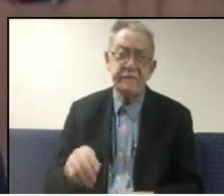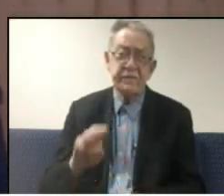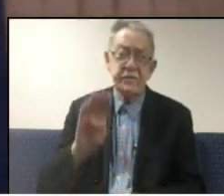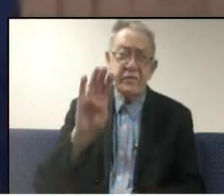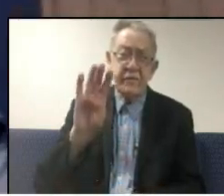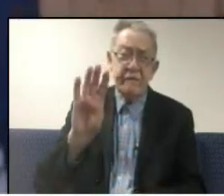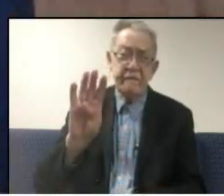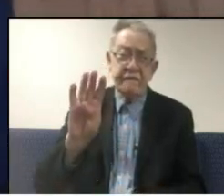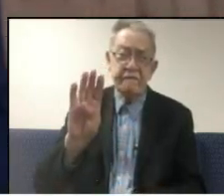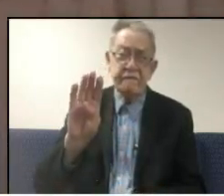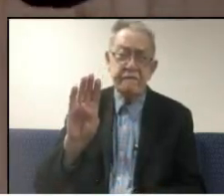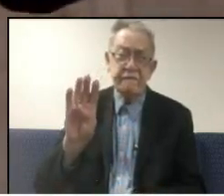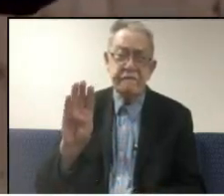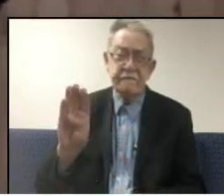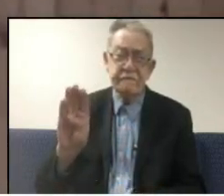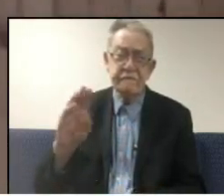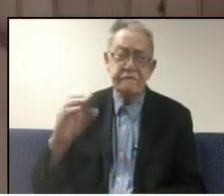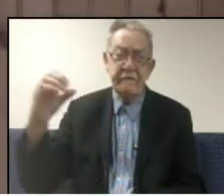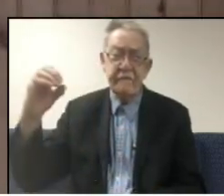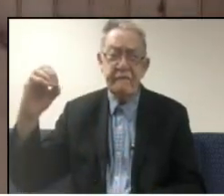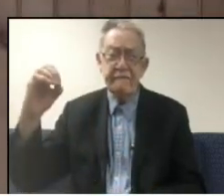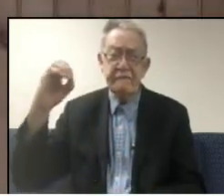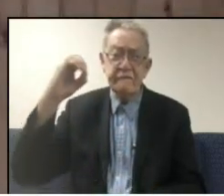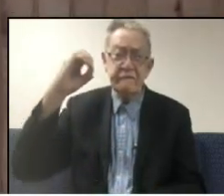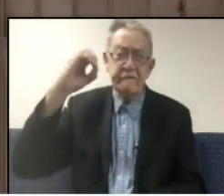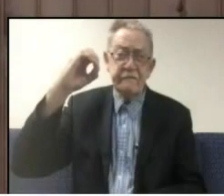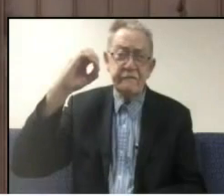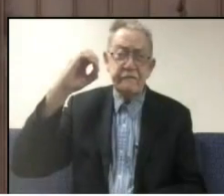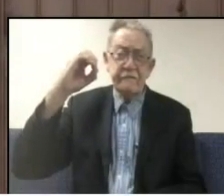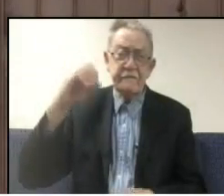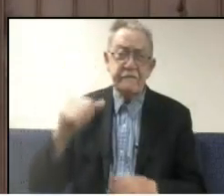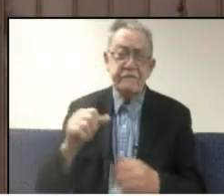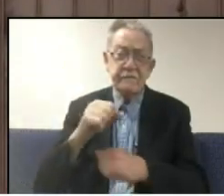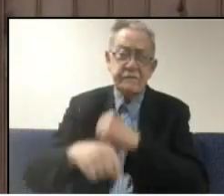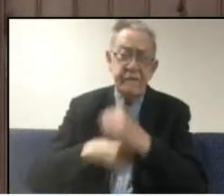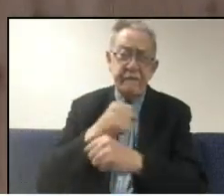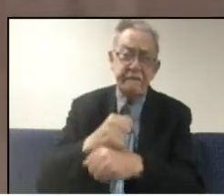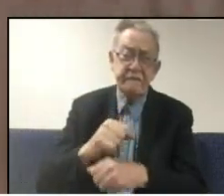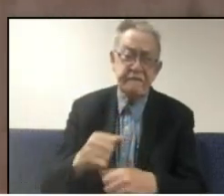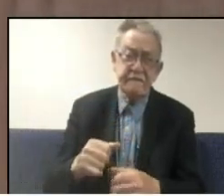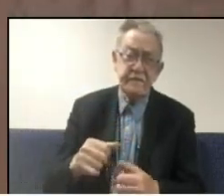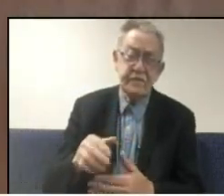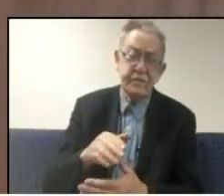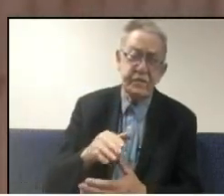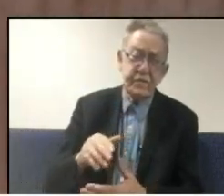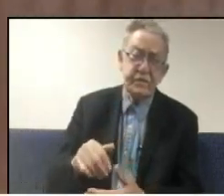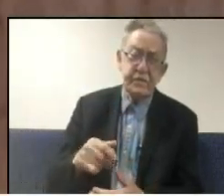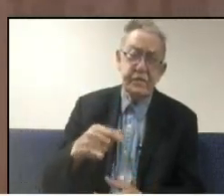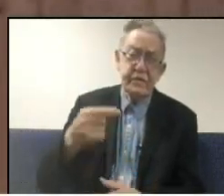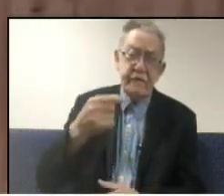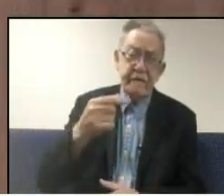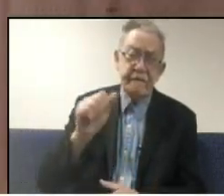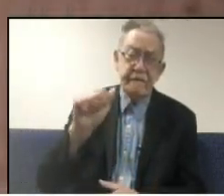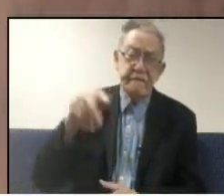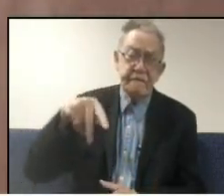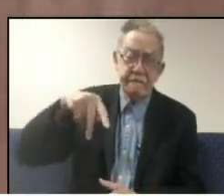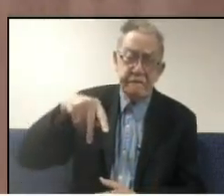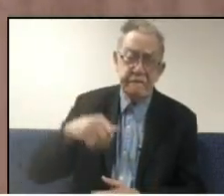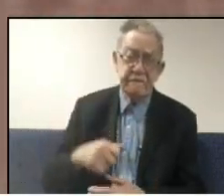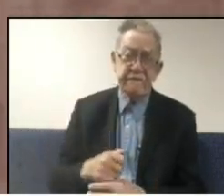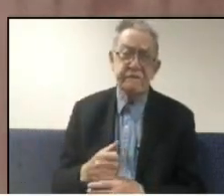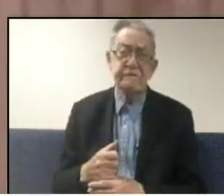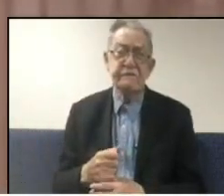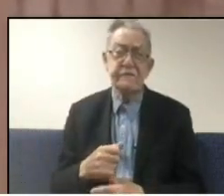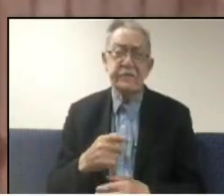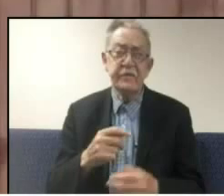40-year gap of time where he is alone as a shepherd, and God gets to